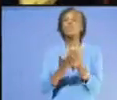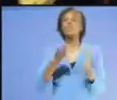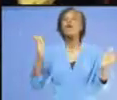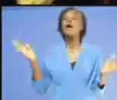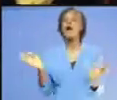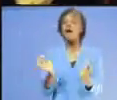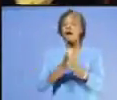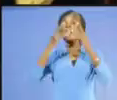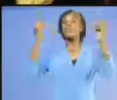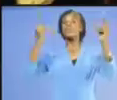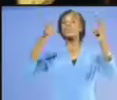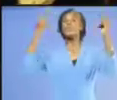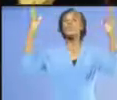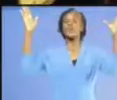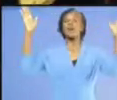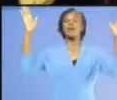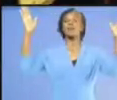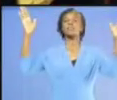Hallelujah.